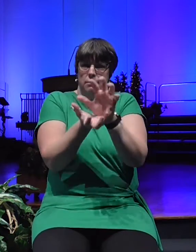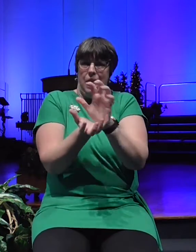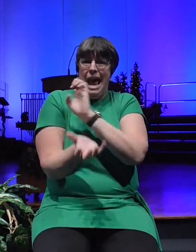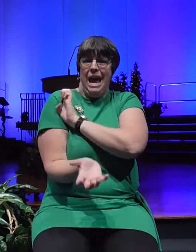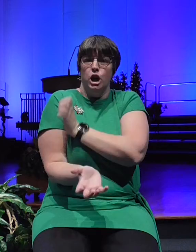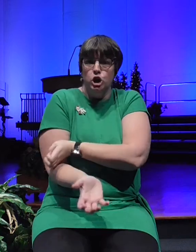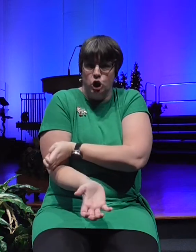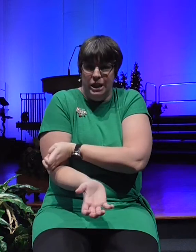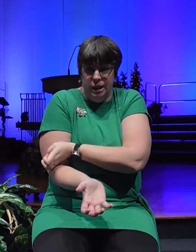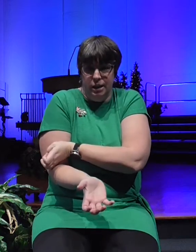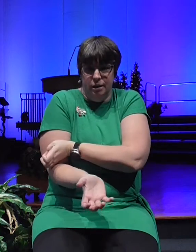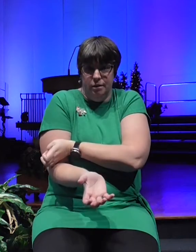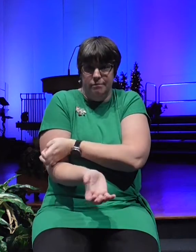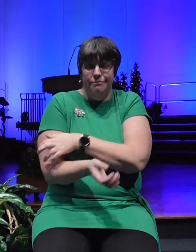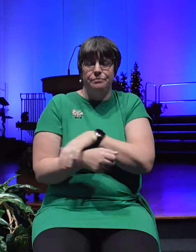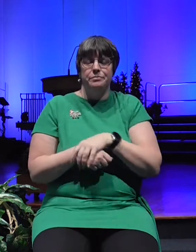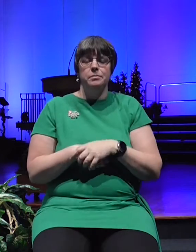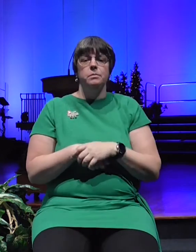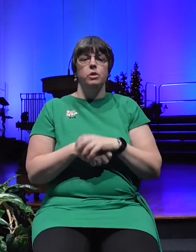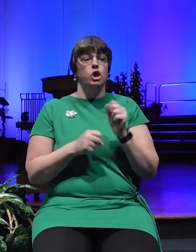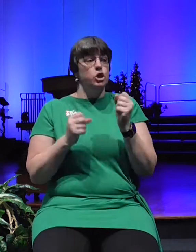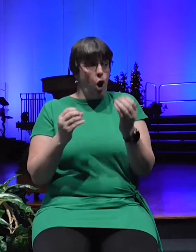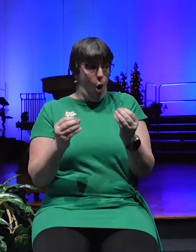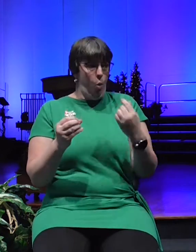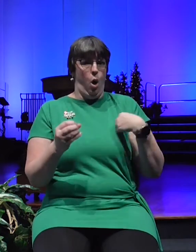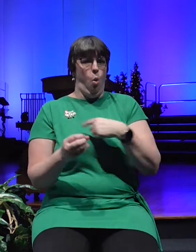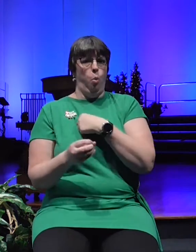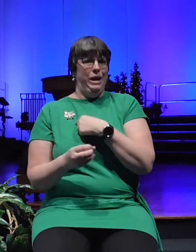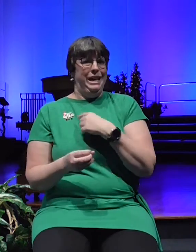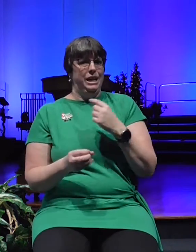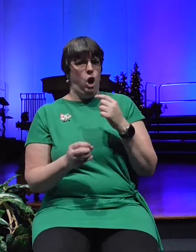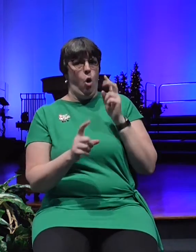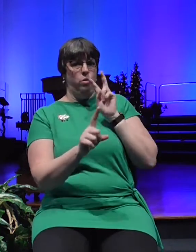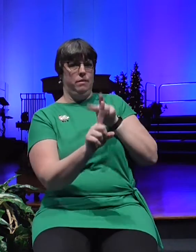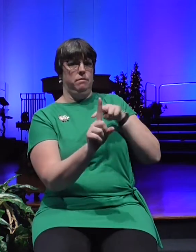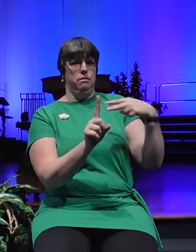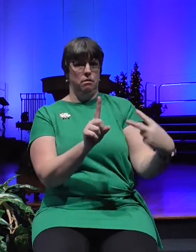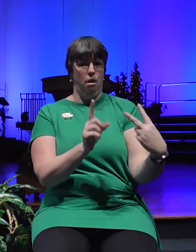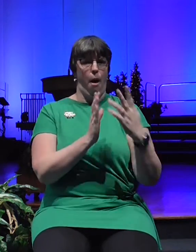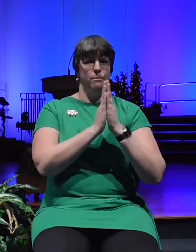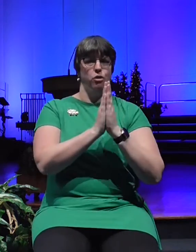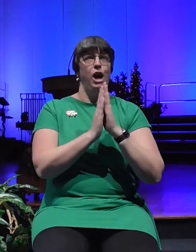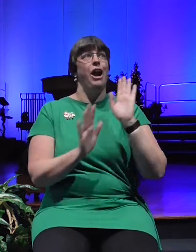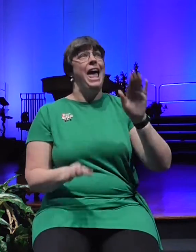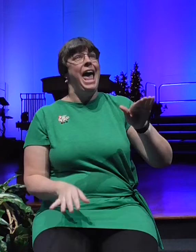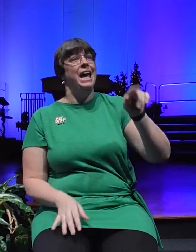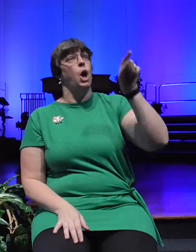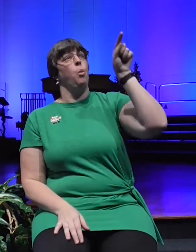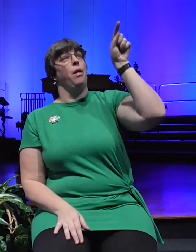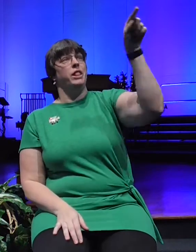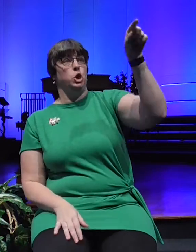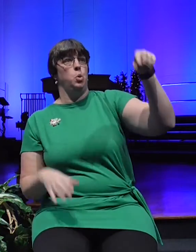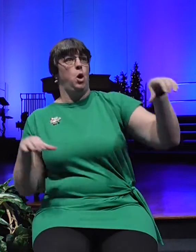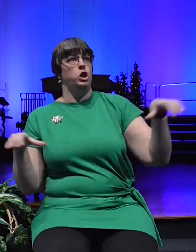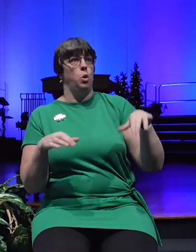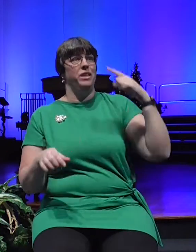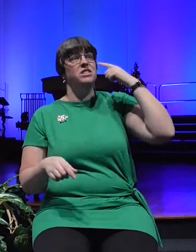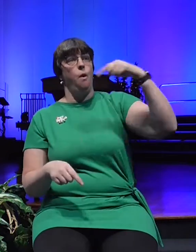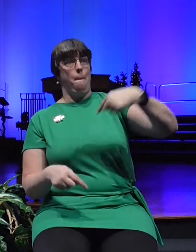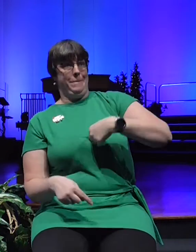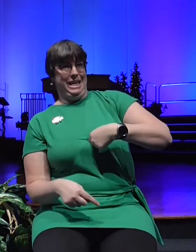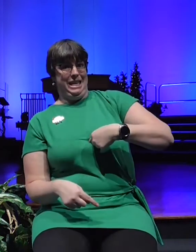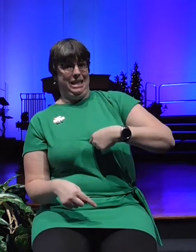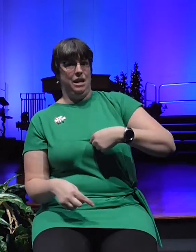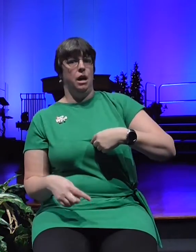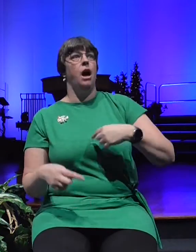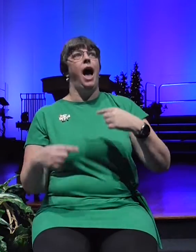energy creates itself. So therefore, we don't see prayer as a, hey, will you please do this goodie for me? Just do this